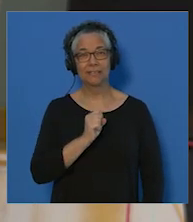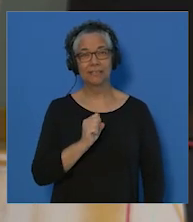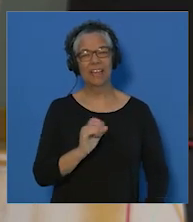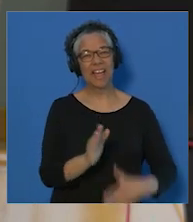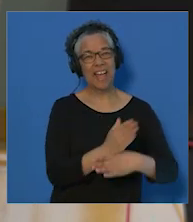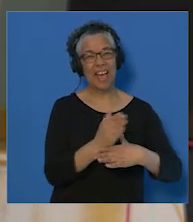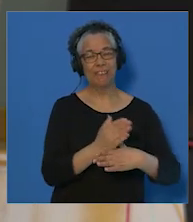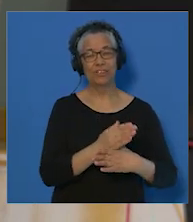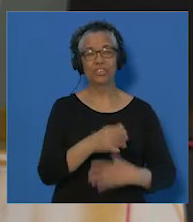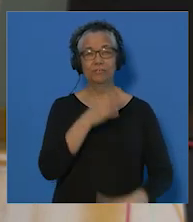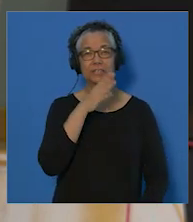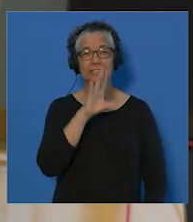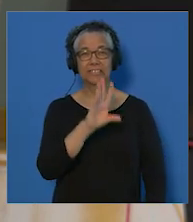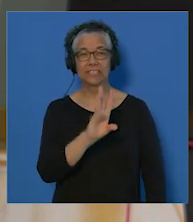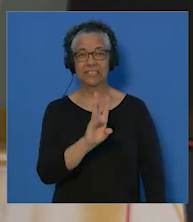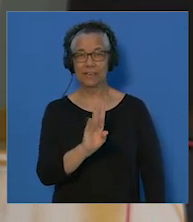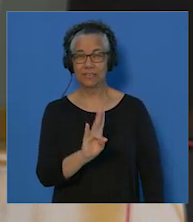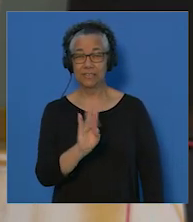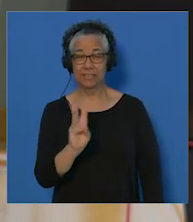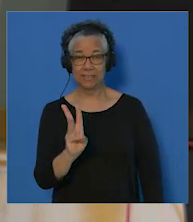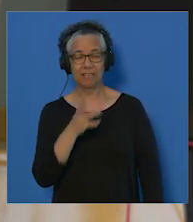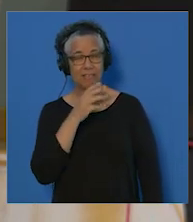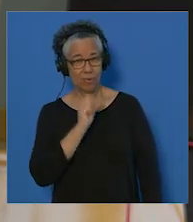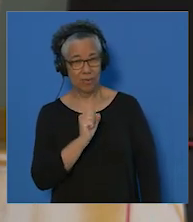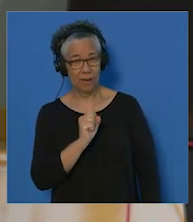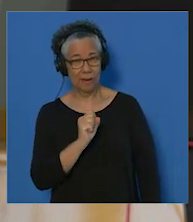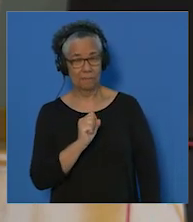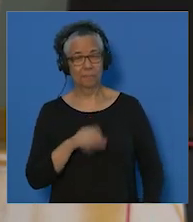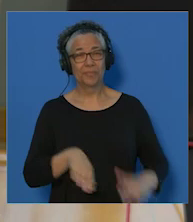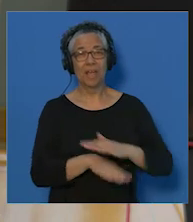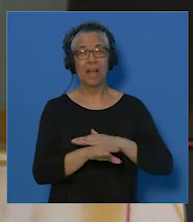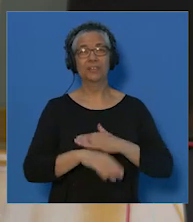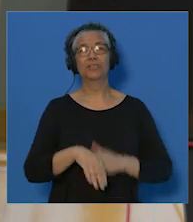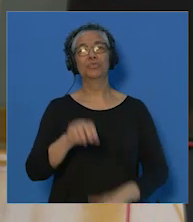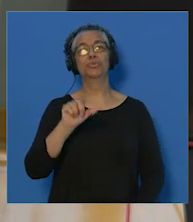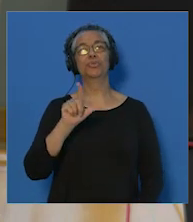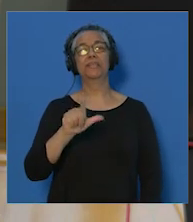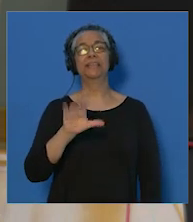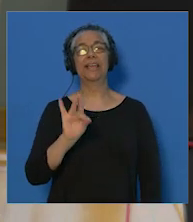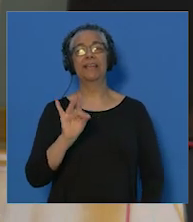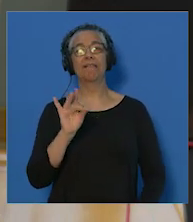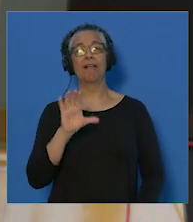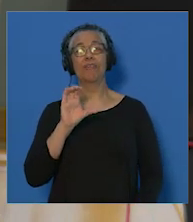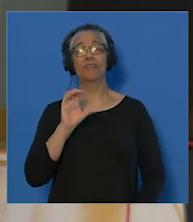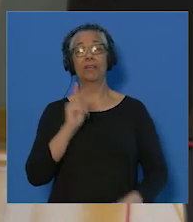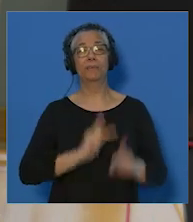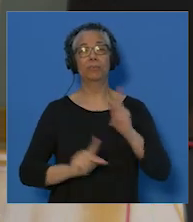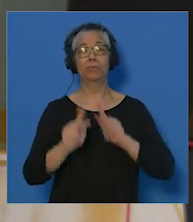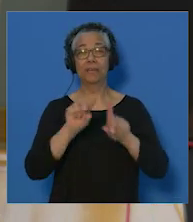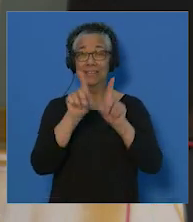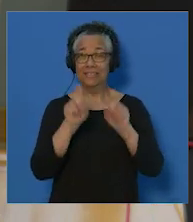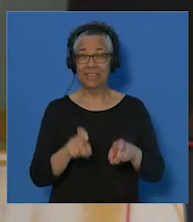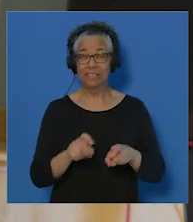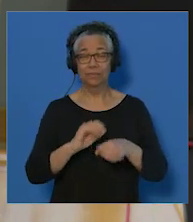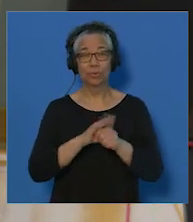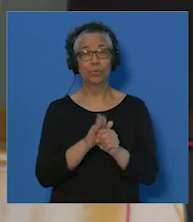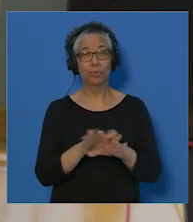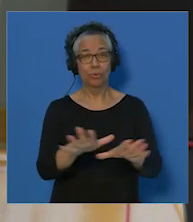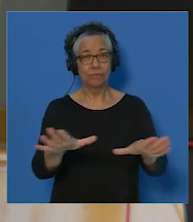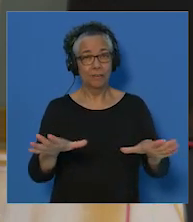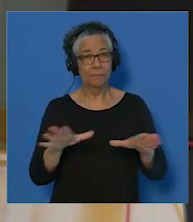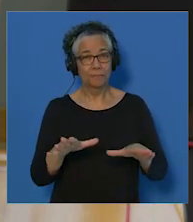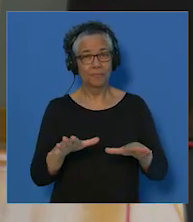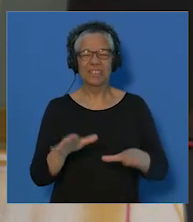is 76. Just under 2,800 people have now been tested for COVID-19. This